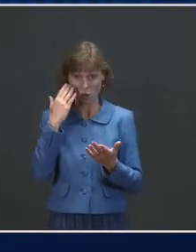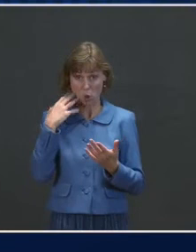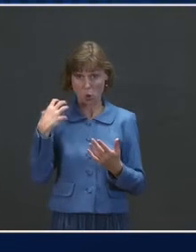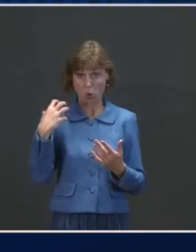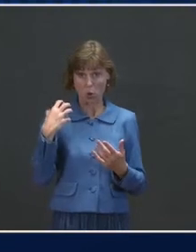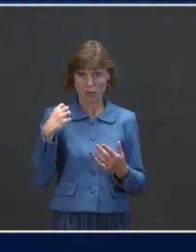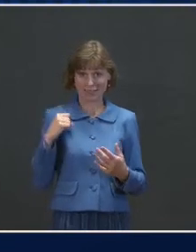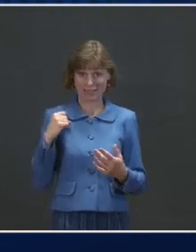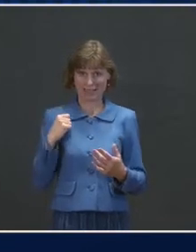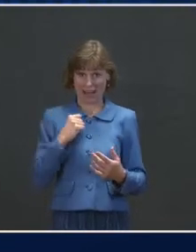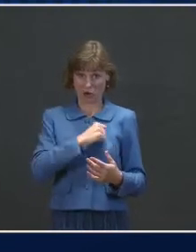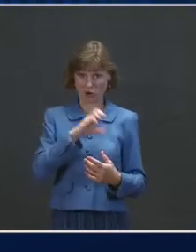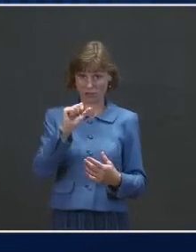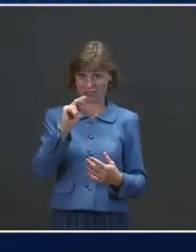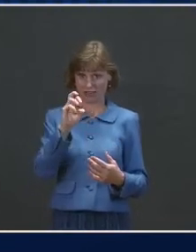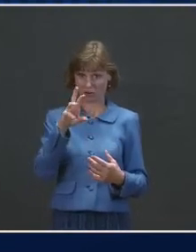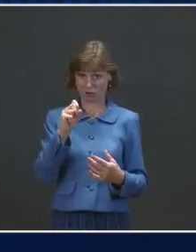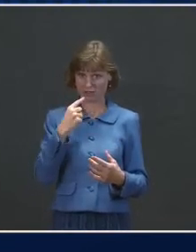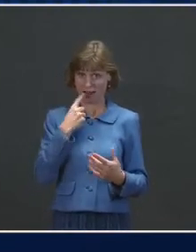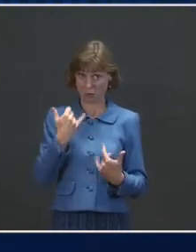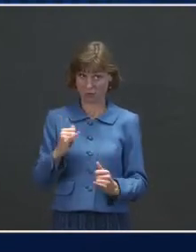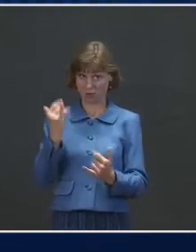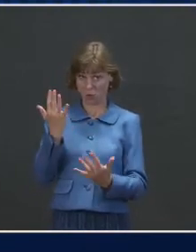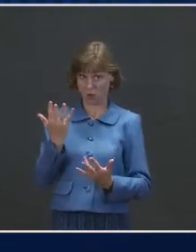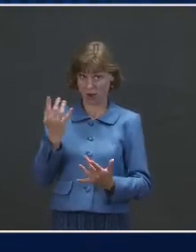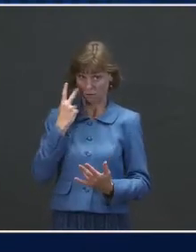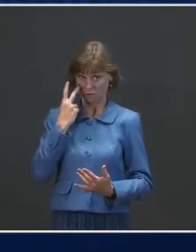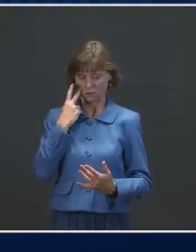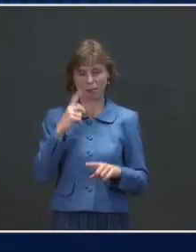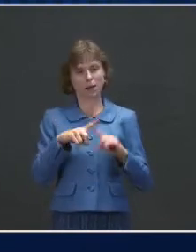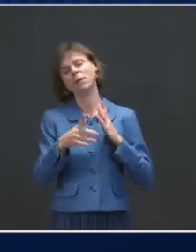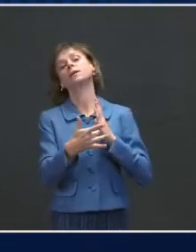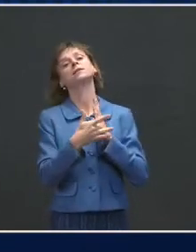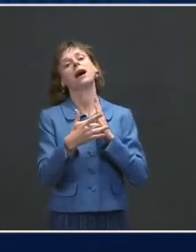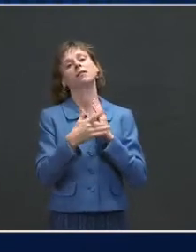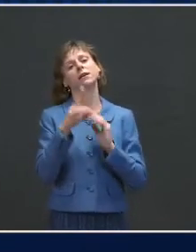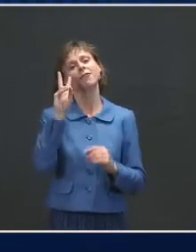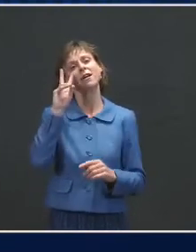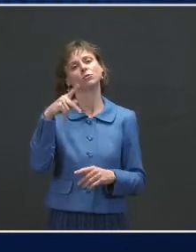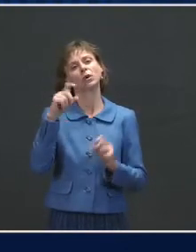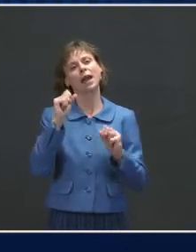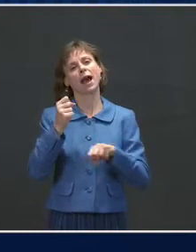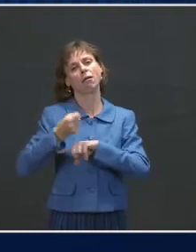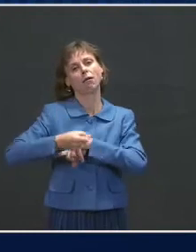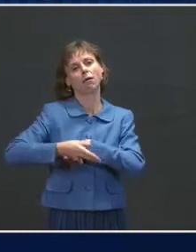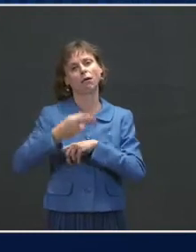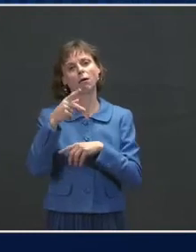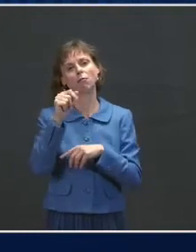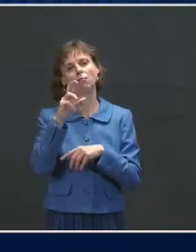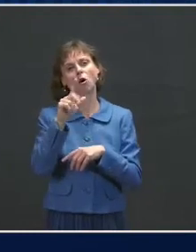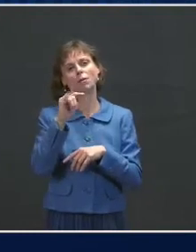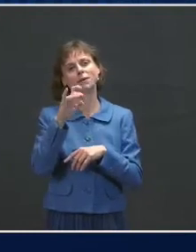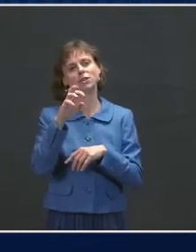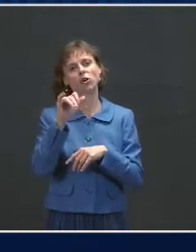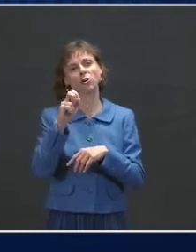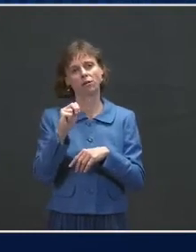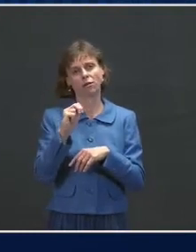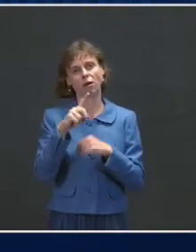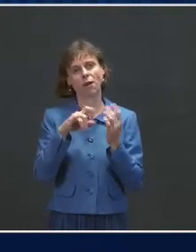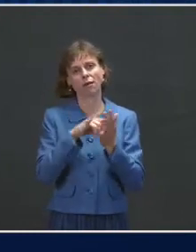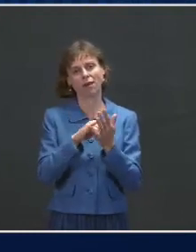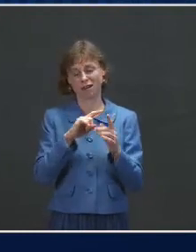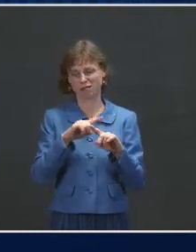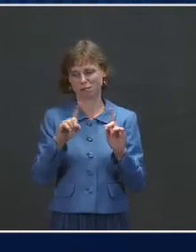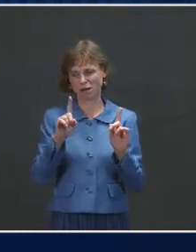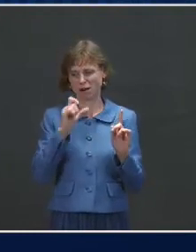on that. But technically, the vice president could overrule the parliamentarian on this. And it hasn't happened in a long time. But is that an option the White House